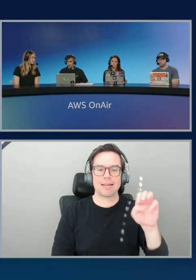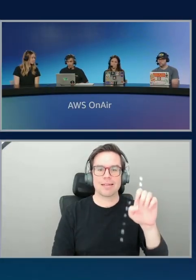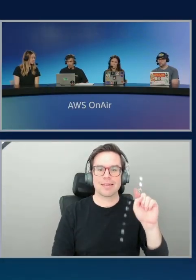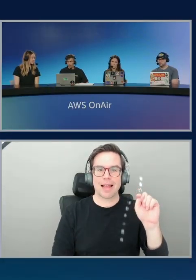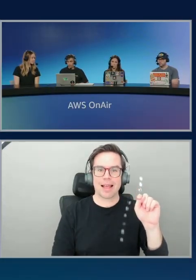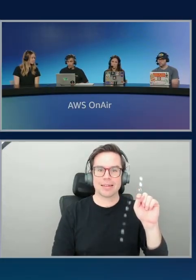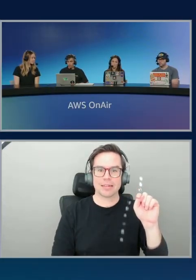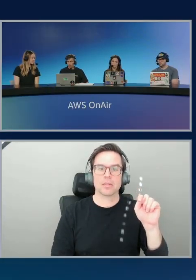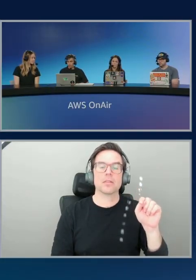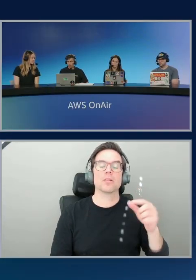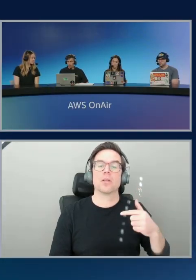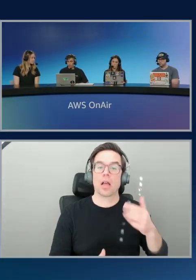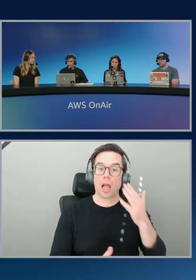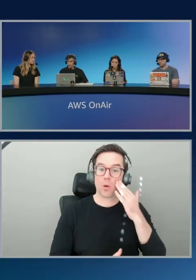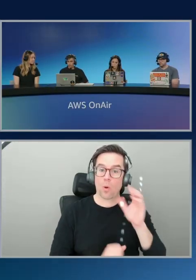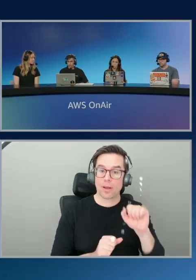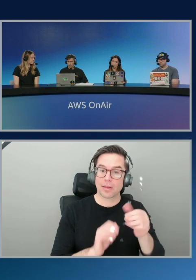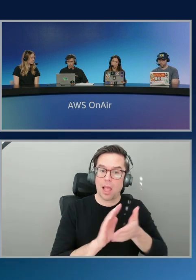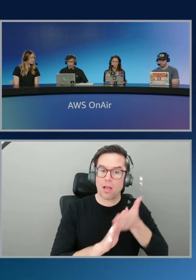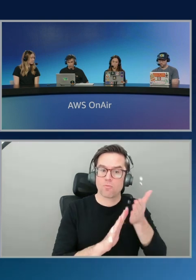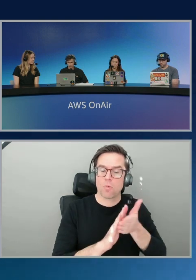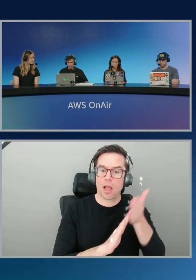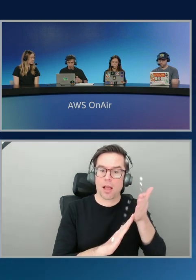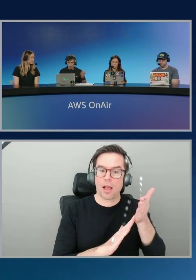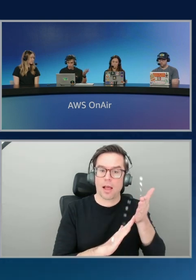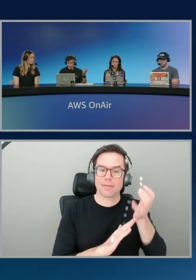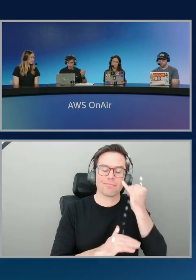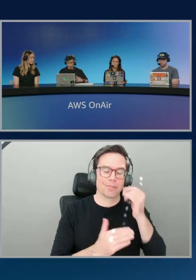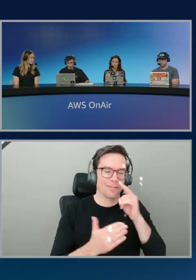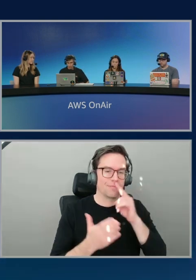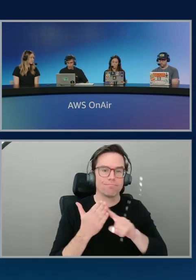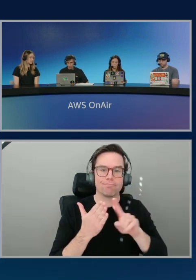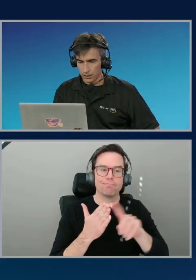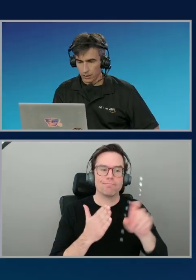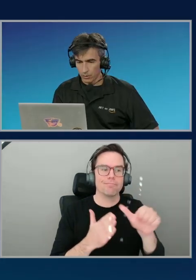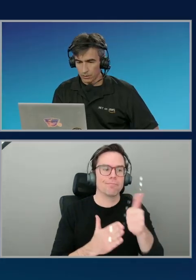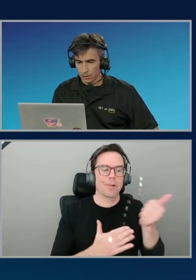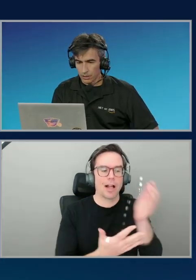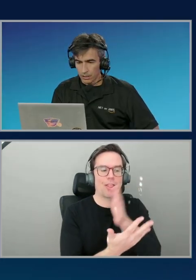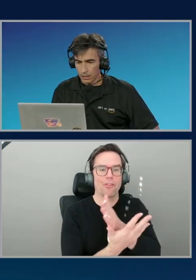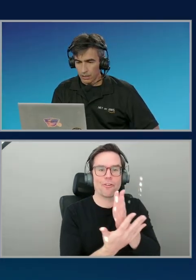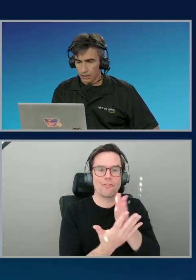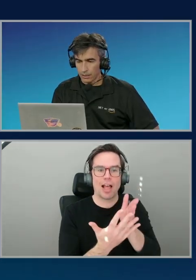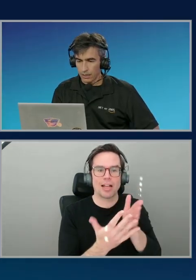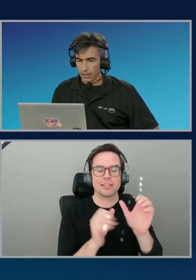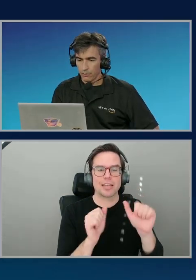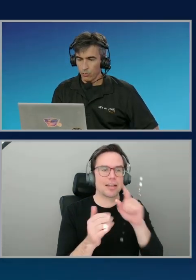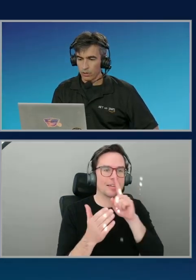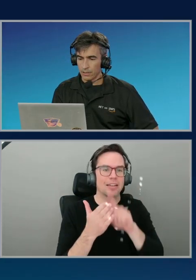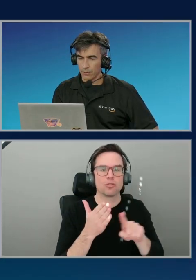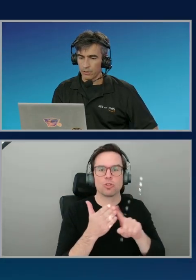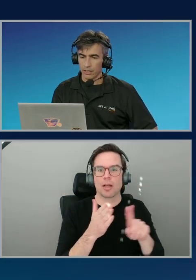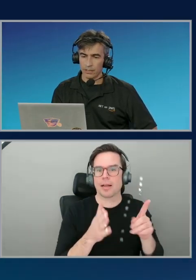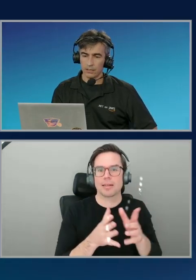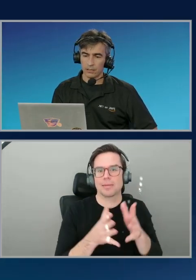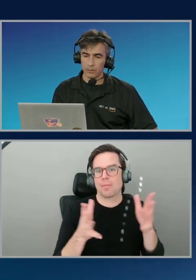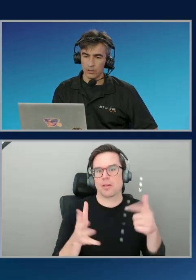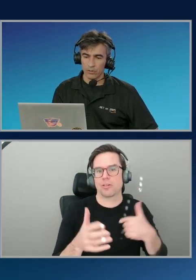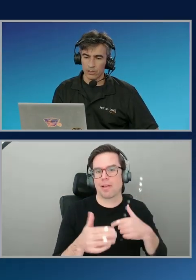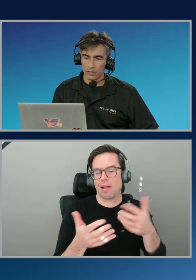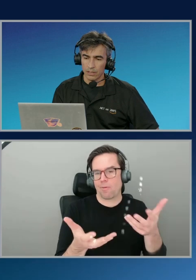run. If I go and check different files, I can check like as much as I want. I have one that I really